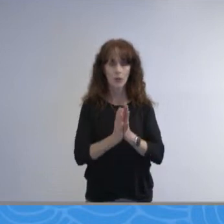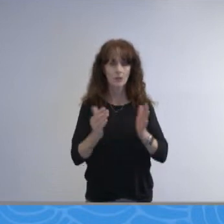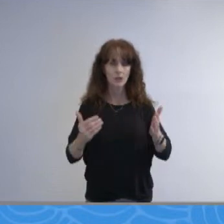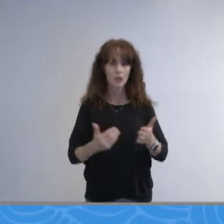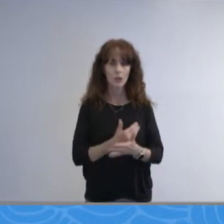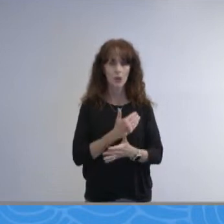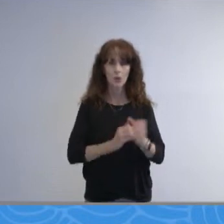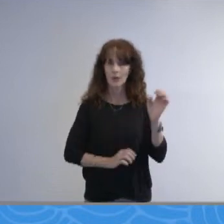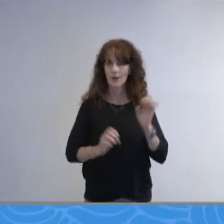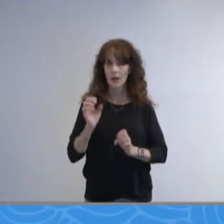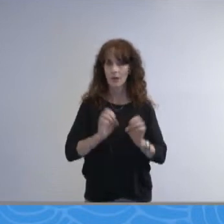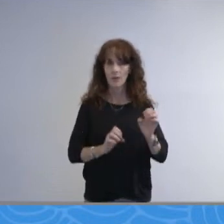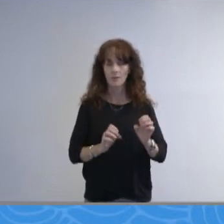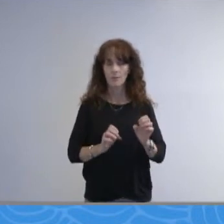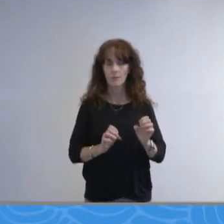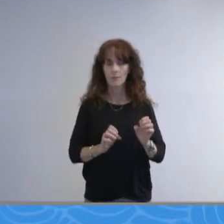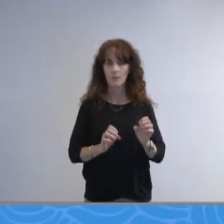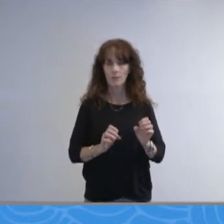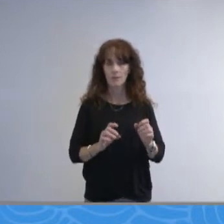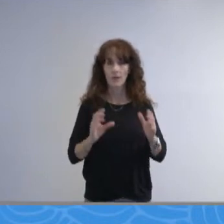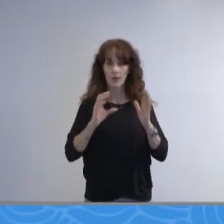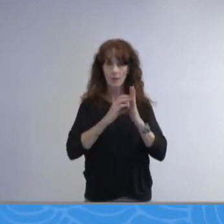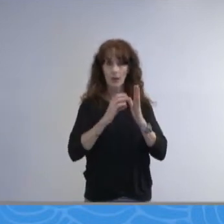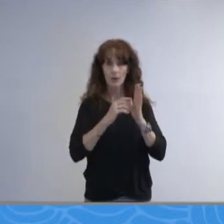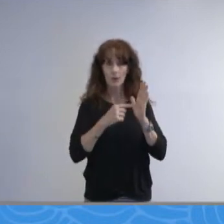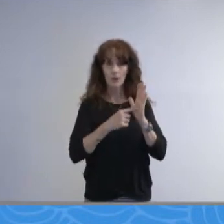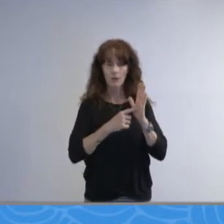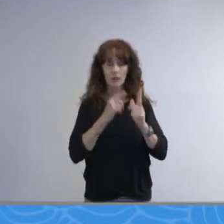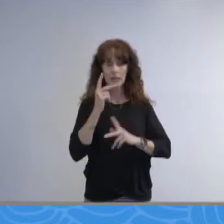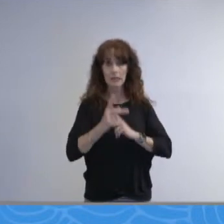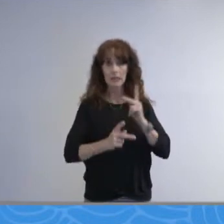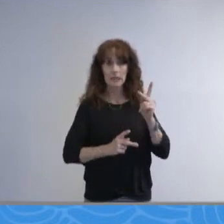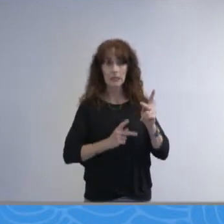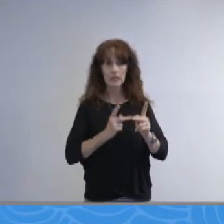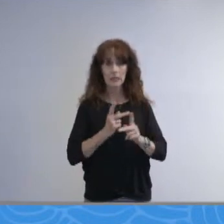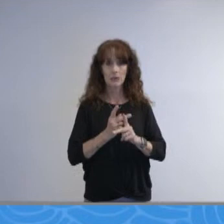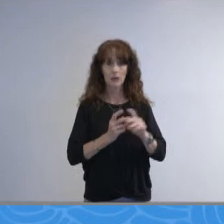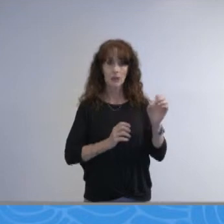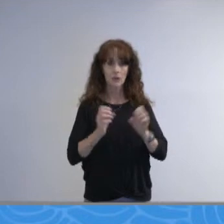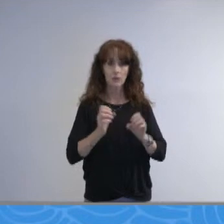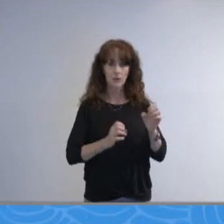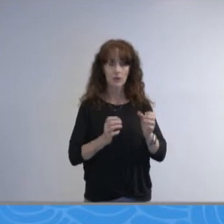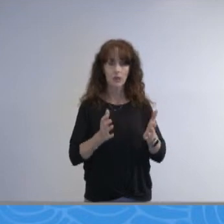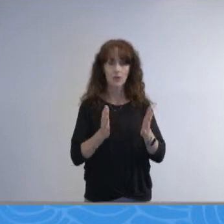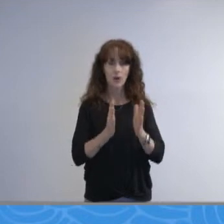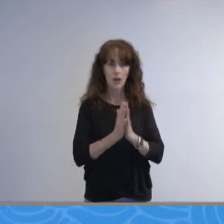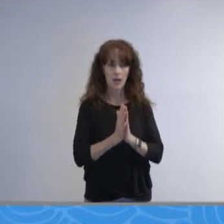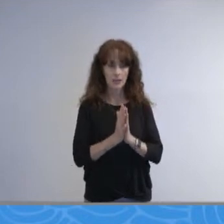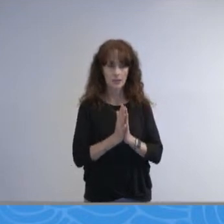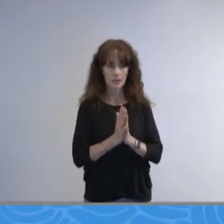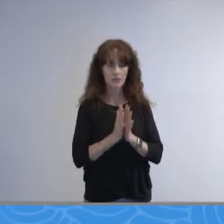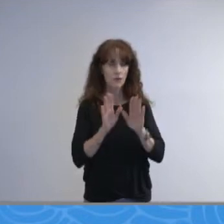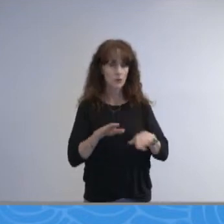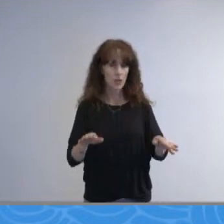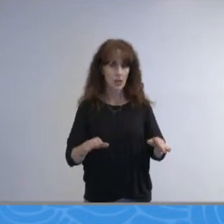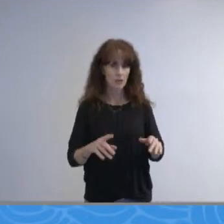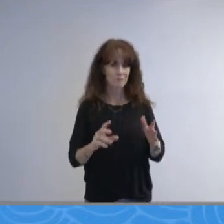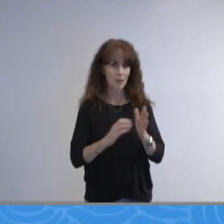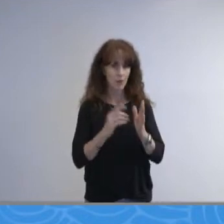evaluation. Now, in the first paragraph, you can write the type of evaluation that you're requesting for your child.